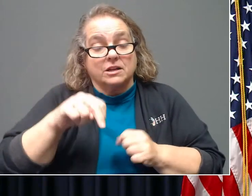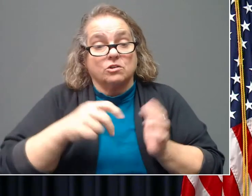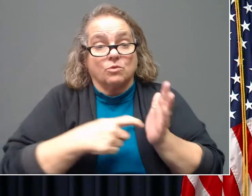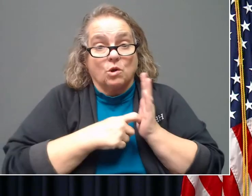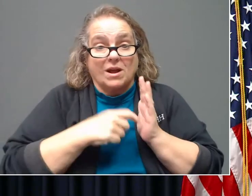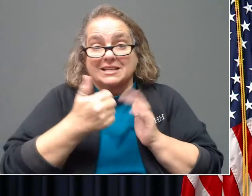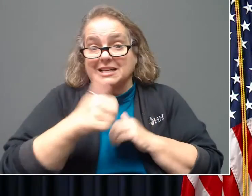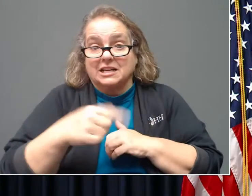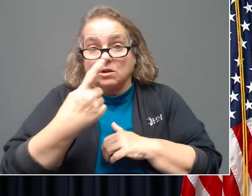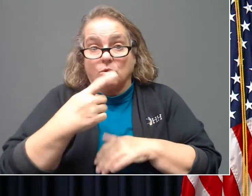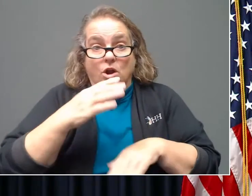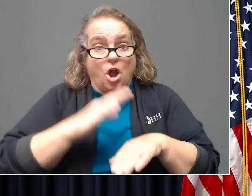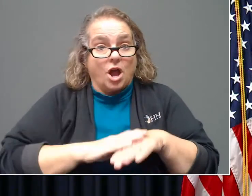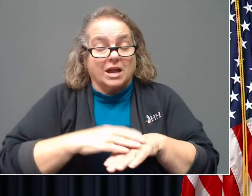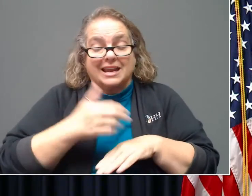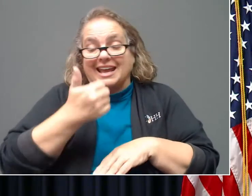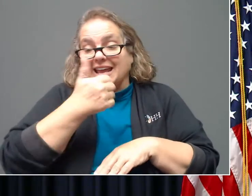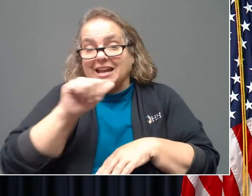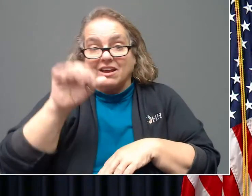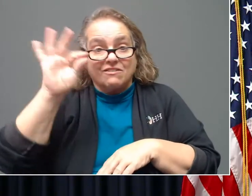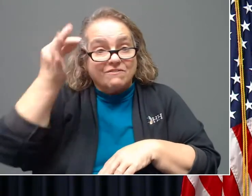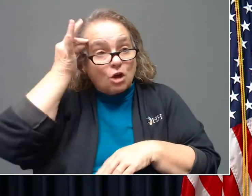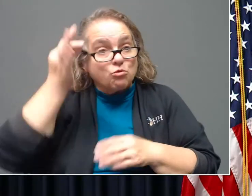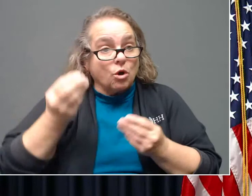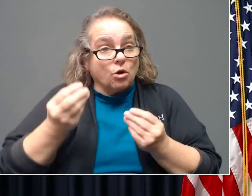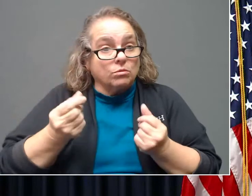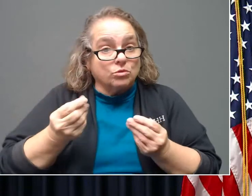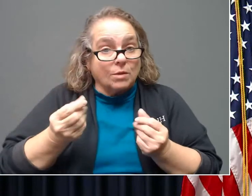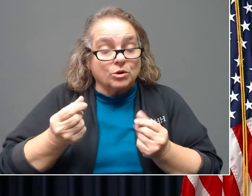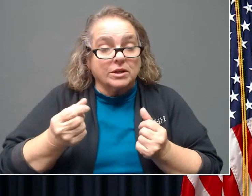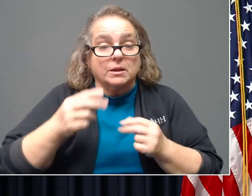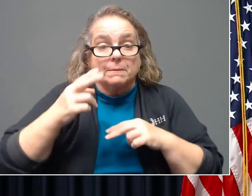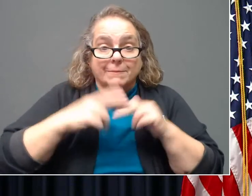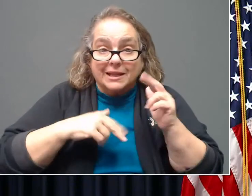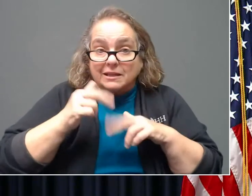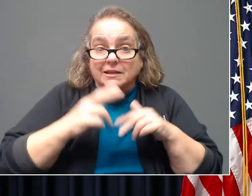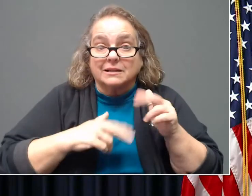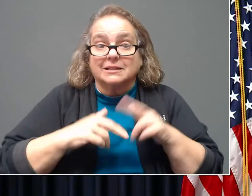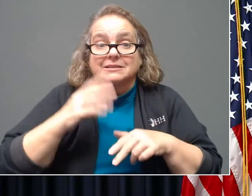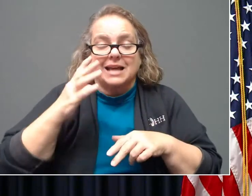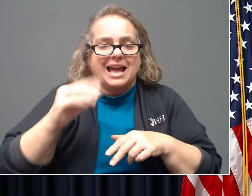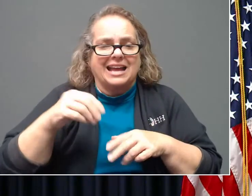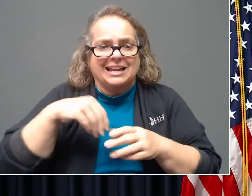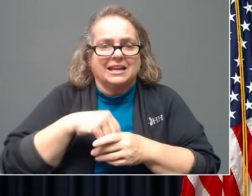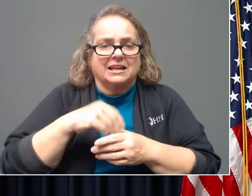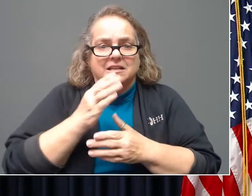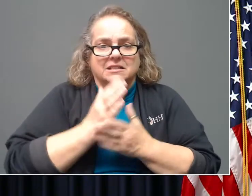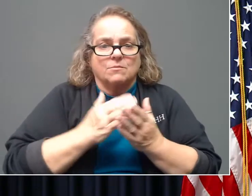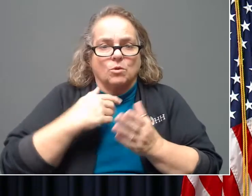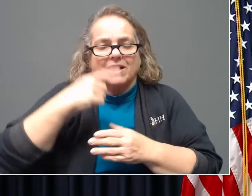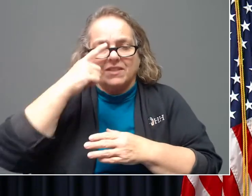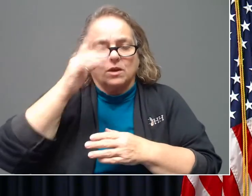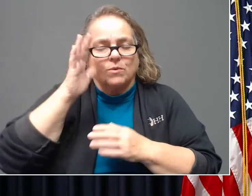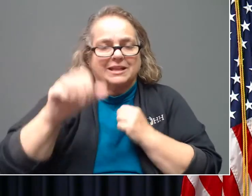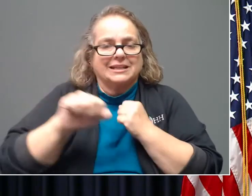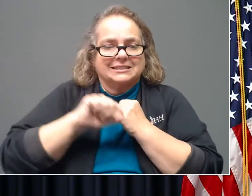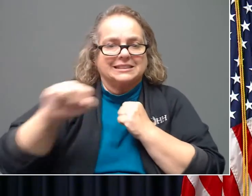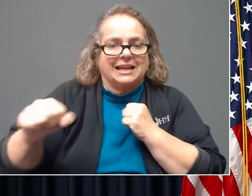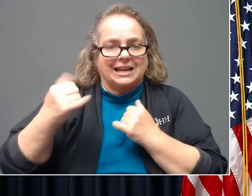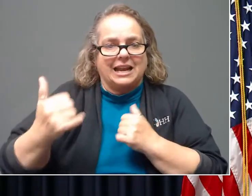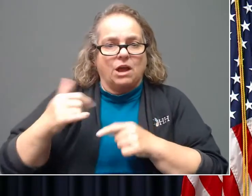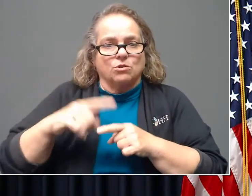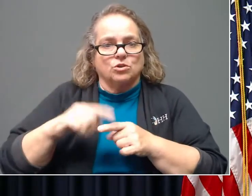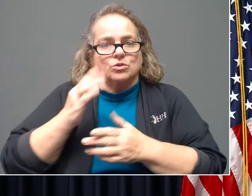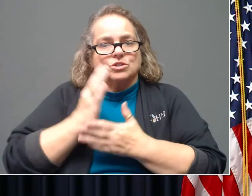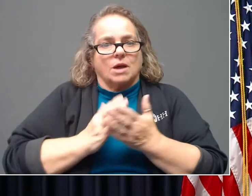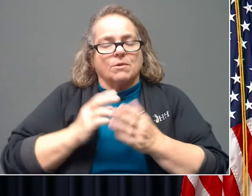anyone on federal grounds and federal buildings, and then in certain, we believe it'll extend now to certain